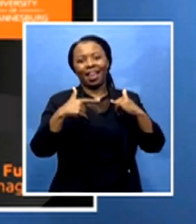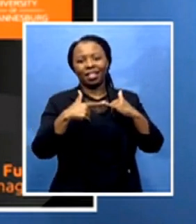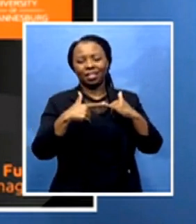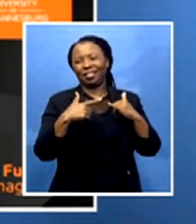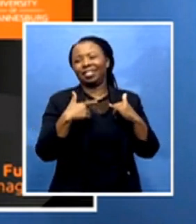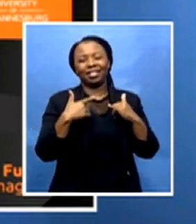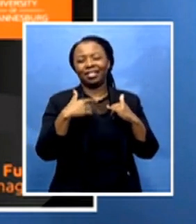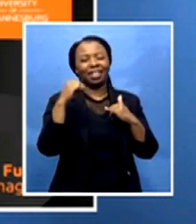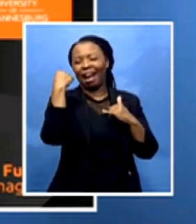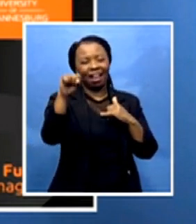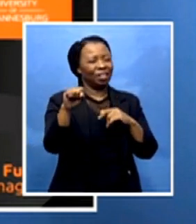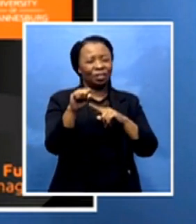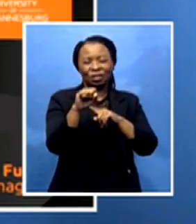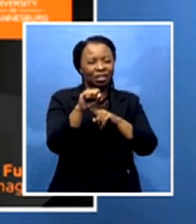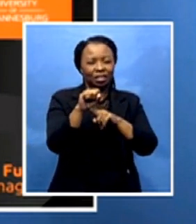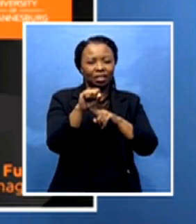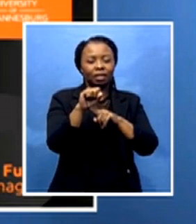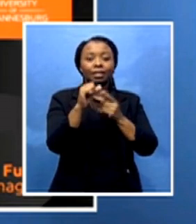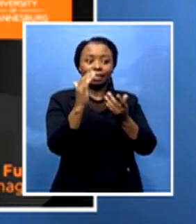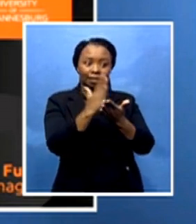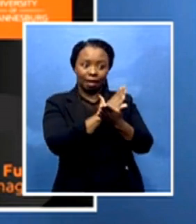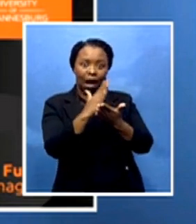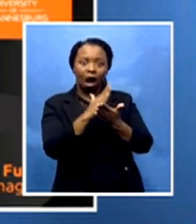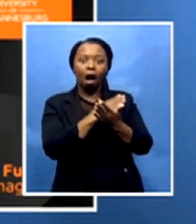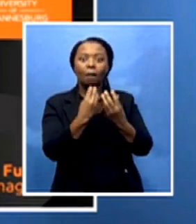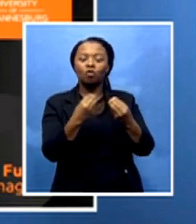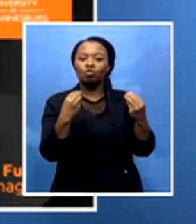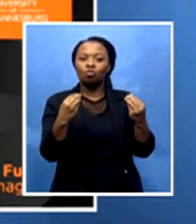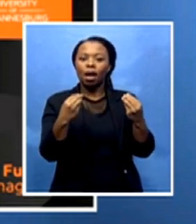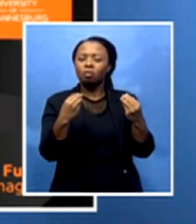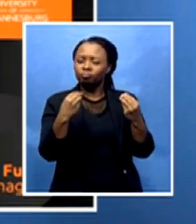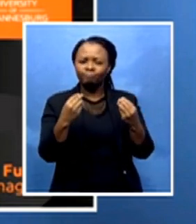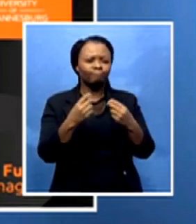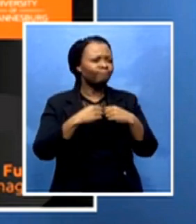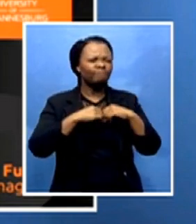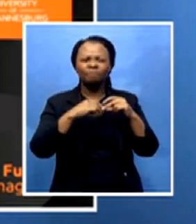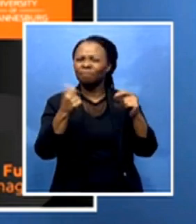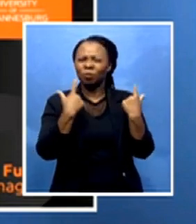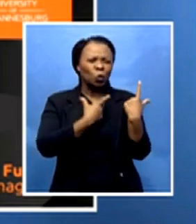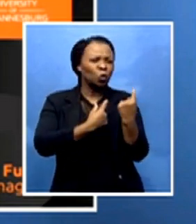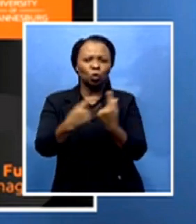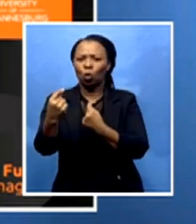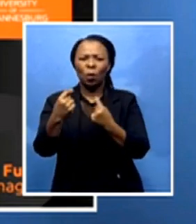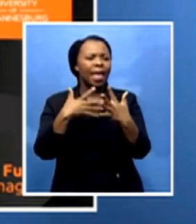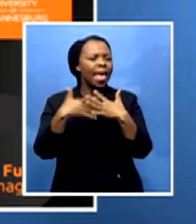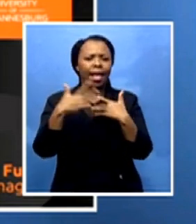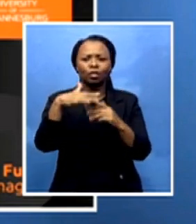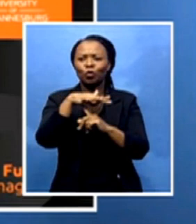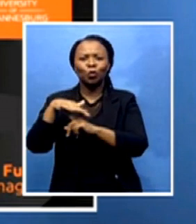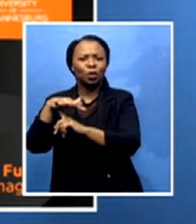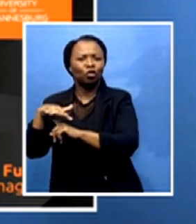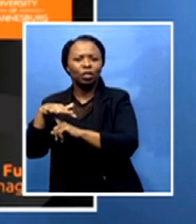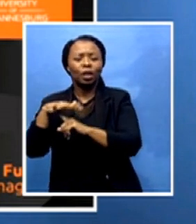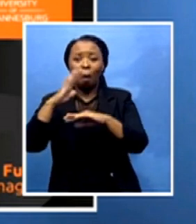some children who can thrive in any circumstances and who probably thrive with online teaching and learning, but they are